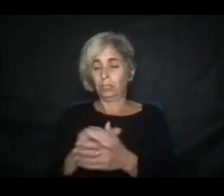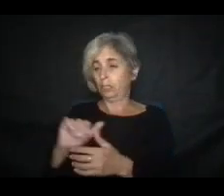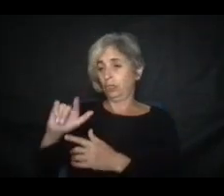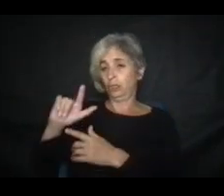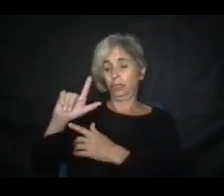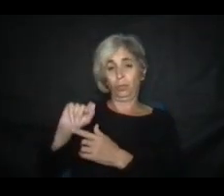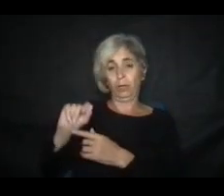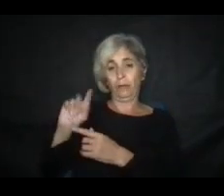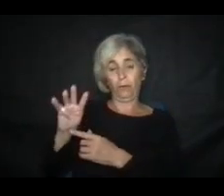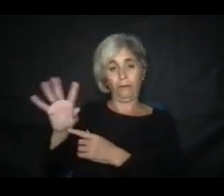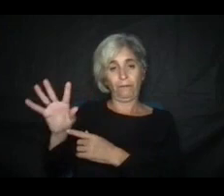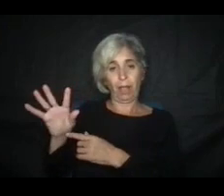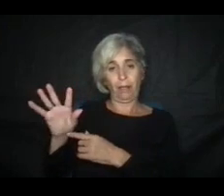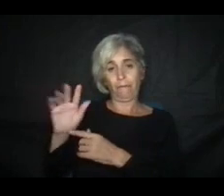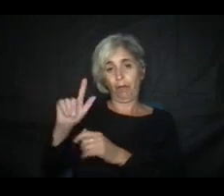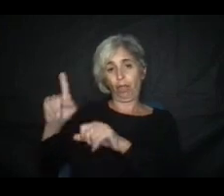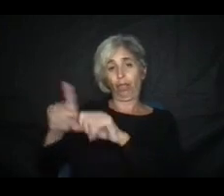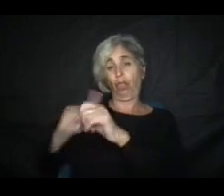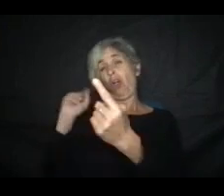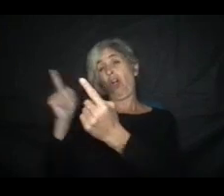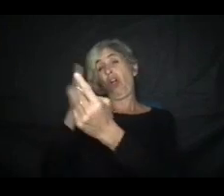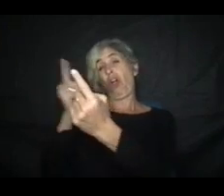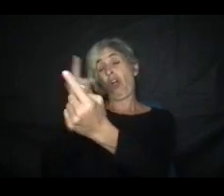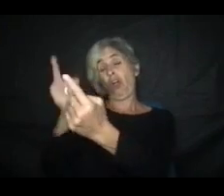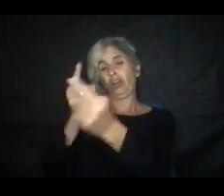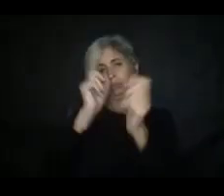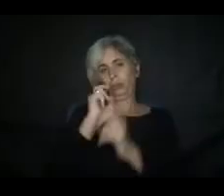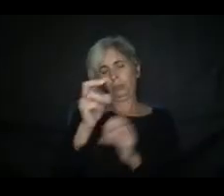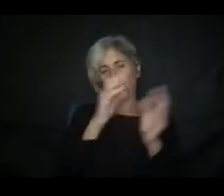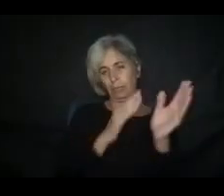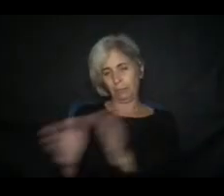2045 long-range transportation plan, and then also